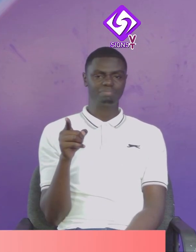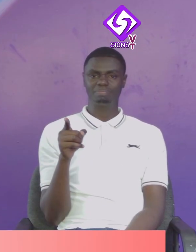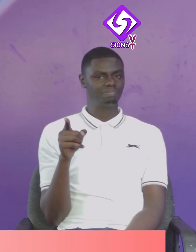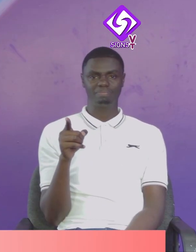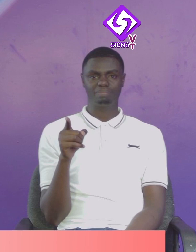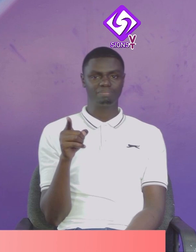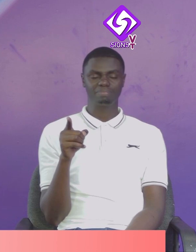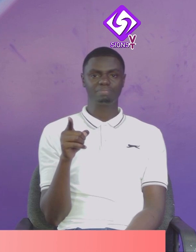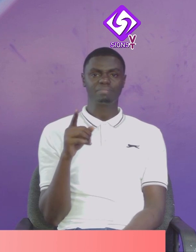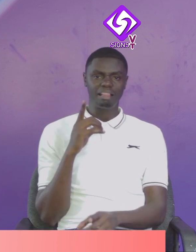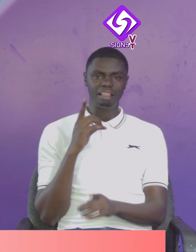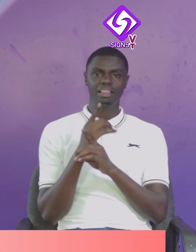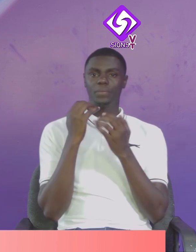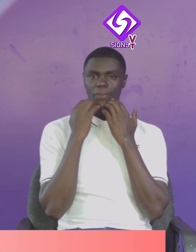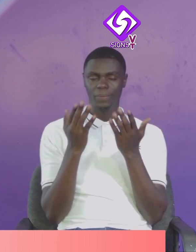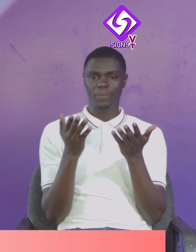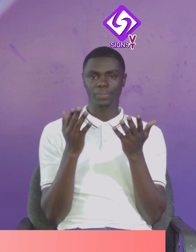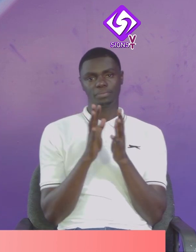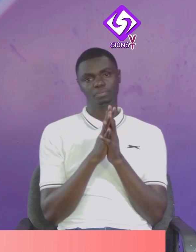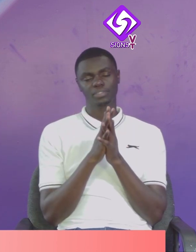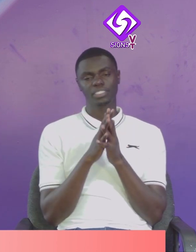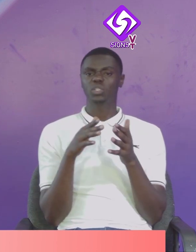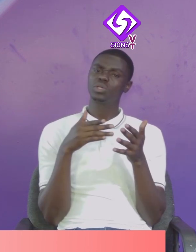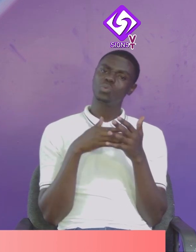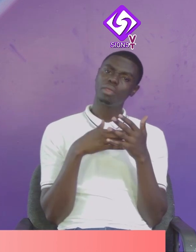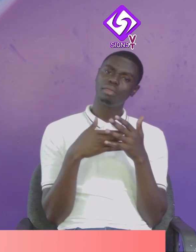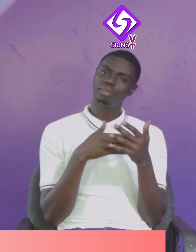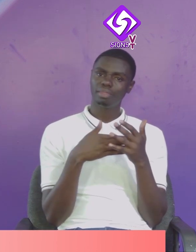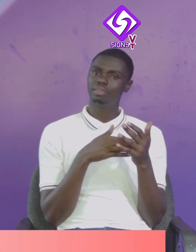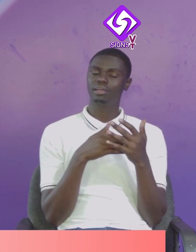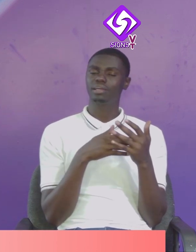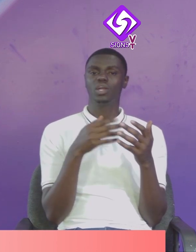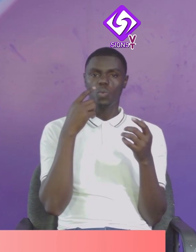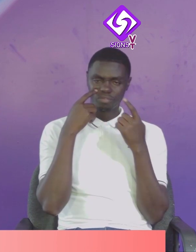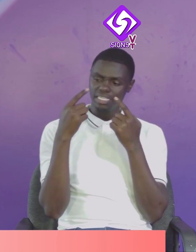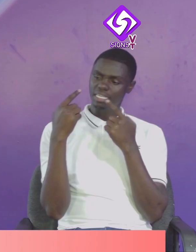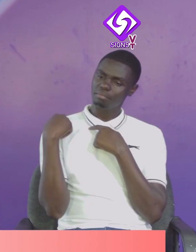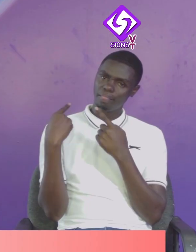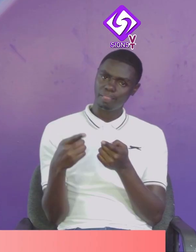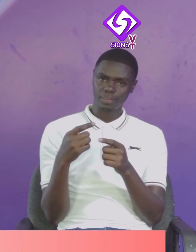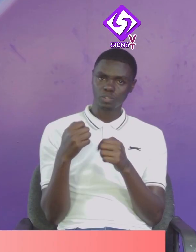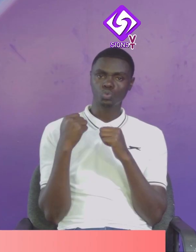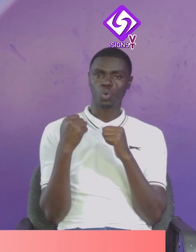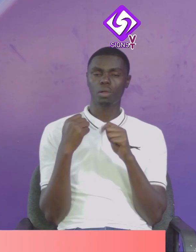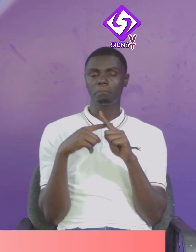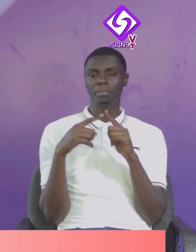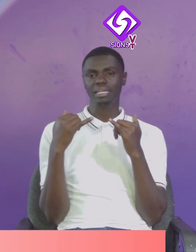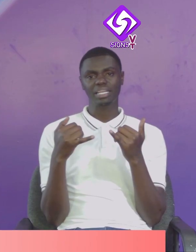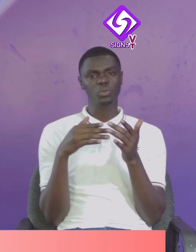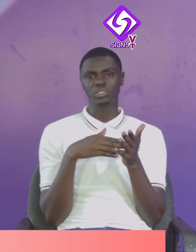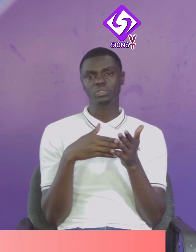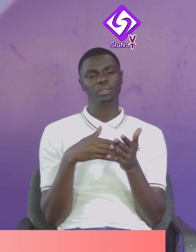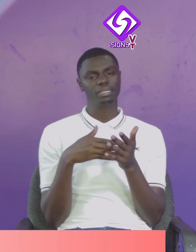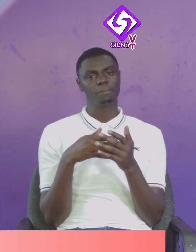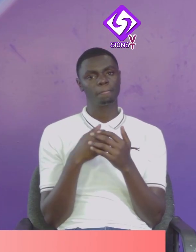not that defense we have used to be seeing from them. The likes of Pepe,